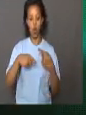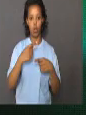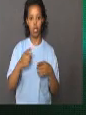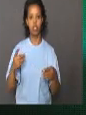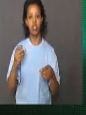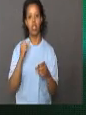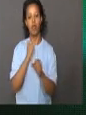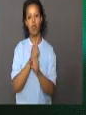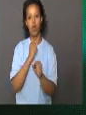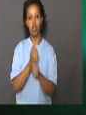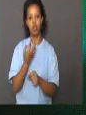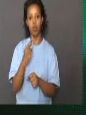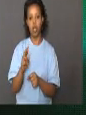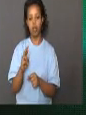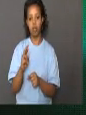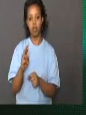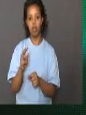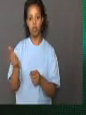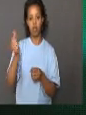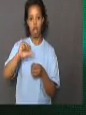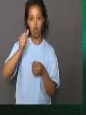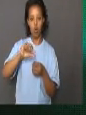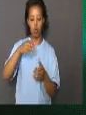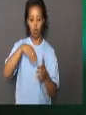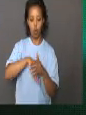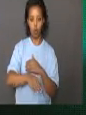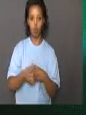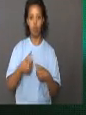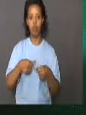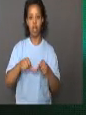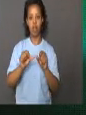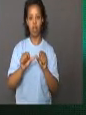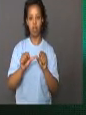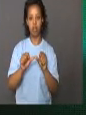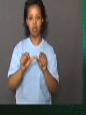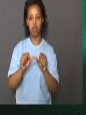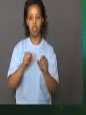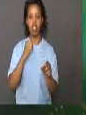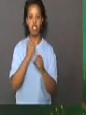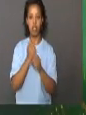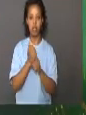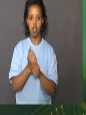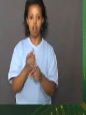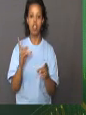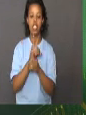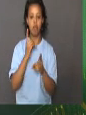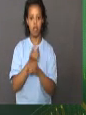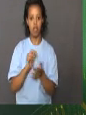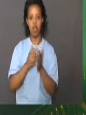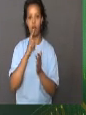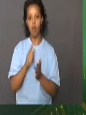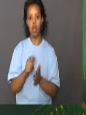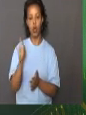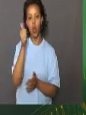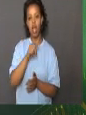production because alcohol is continuously fed into the fermenter and